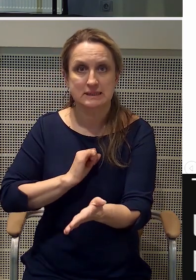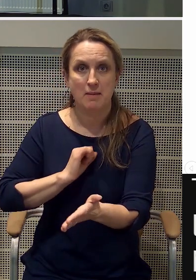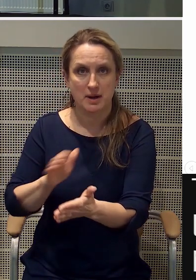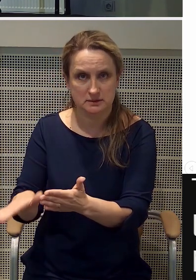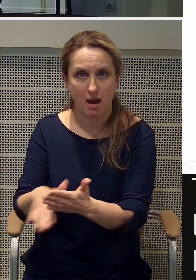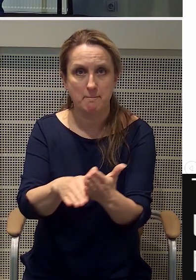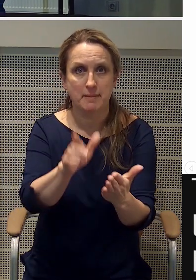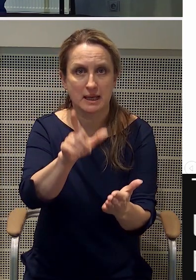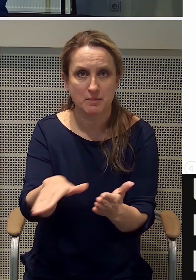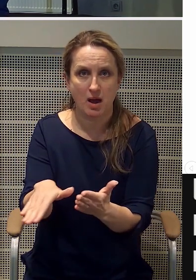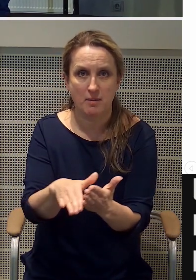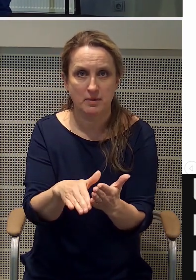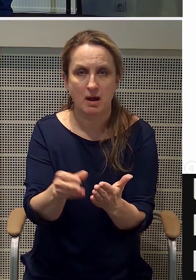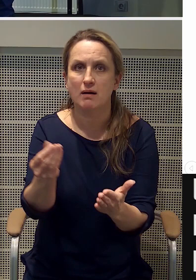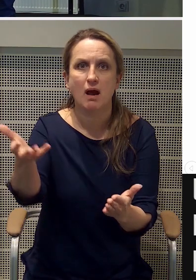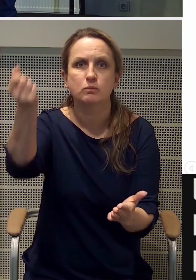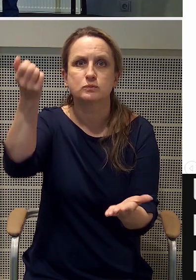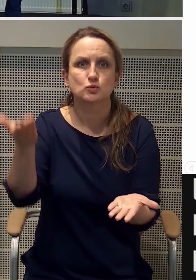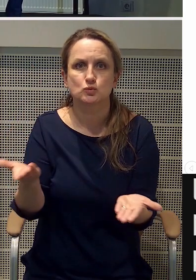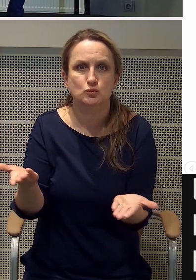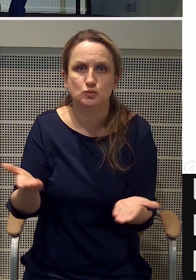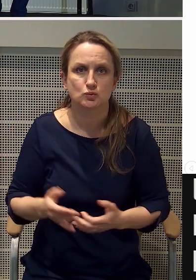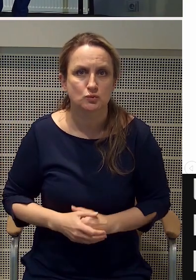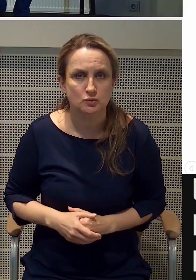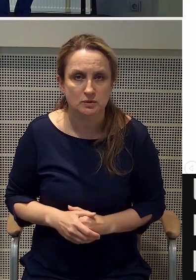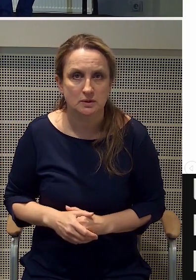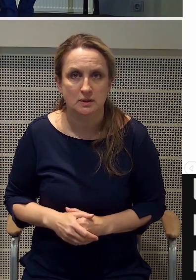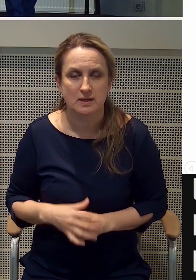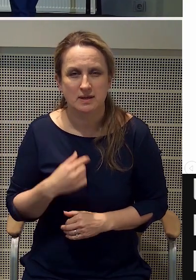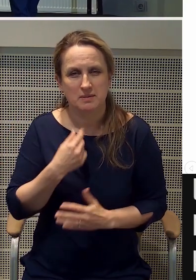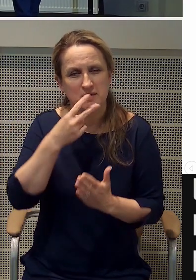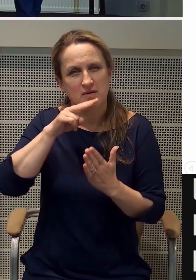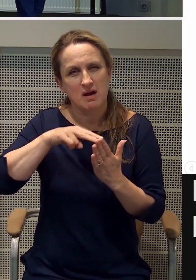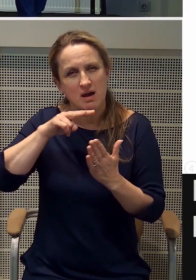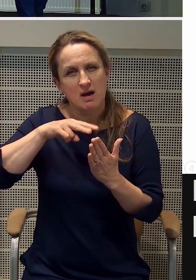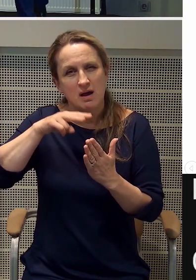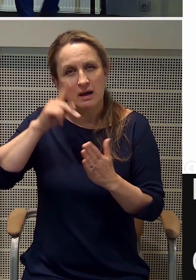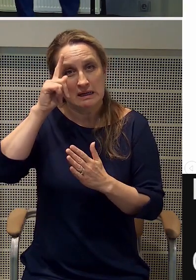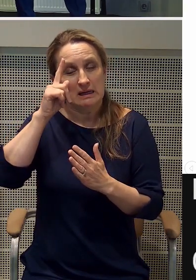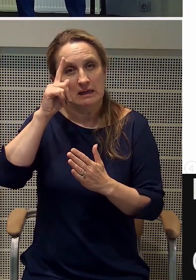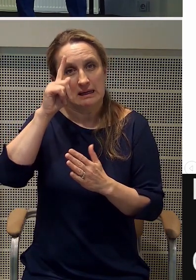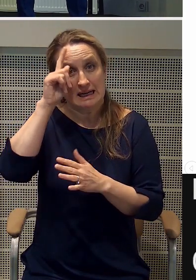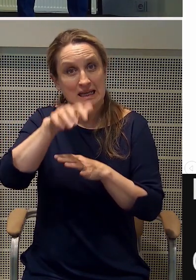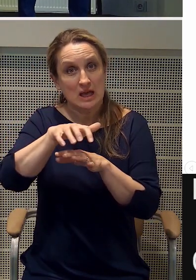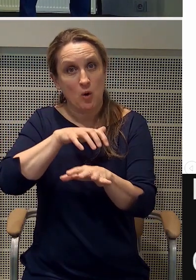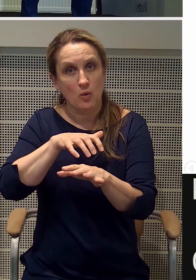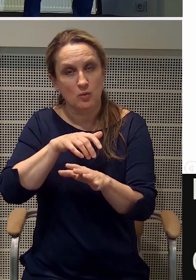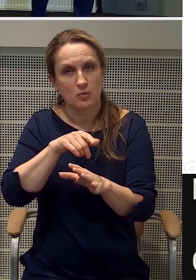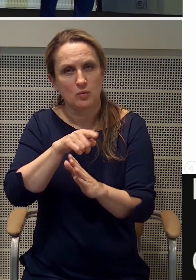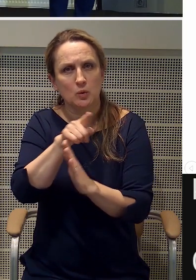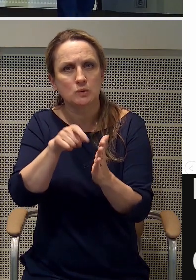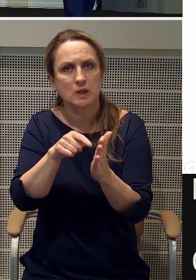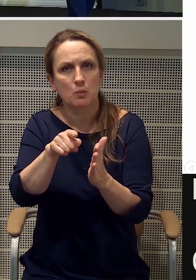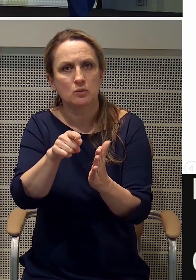It would be wonderful if the doctors could just prescribe medicines that cost